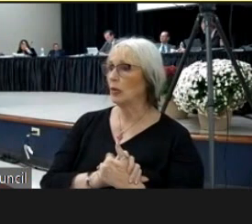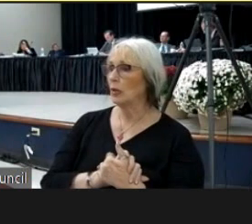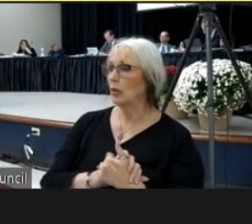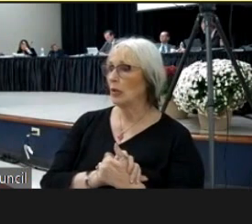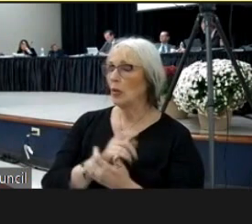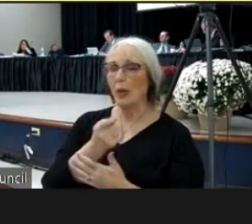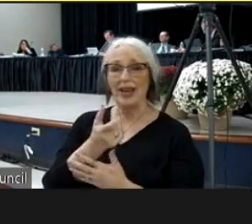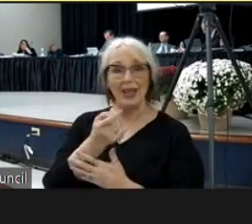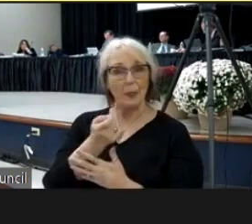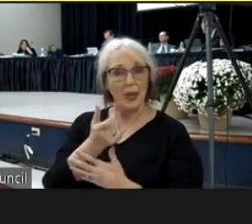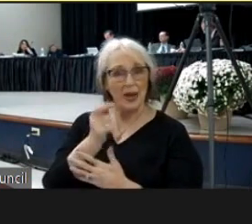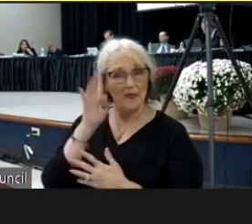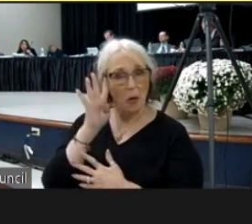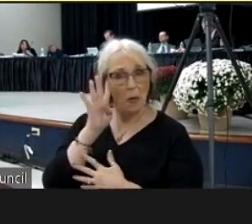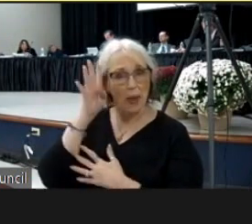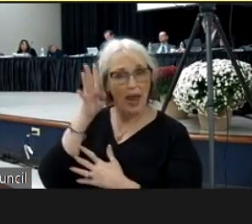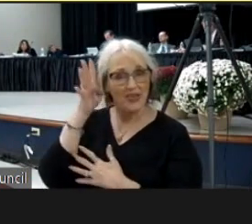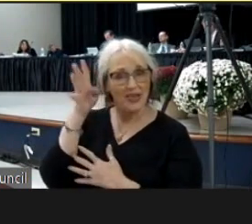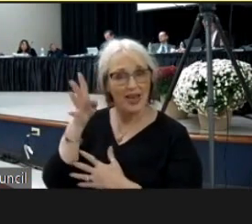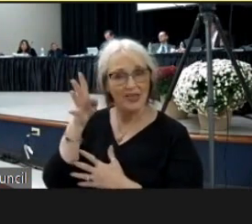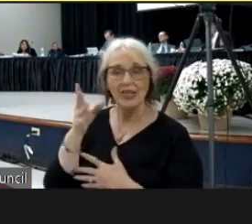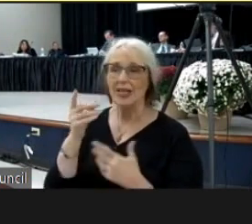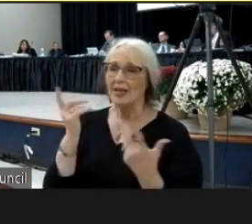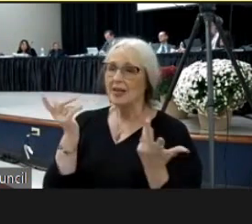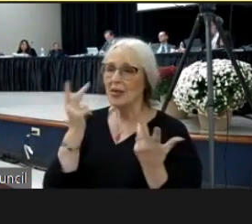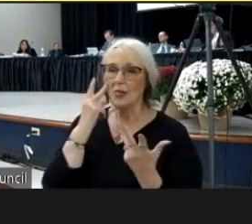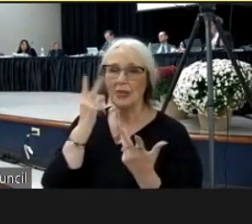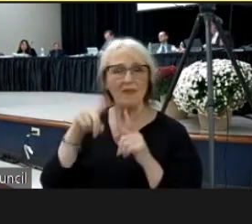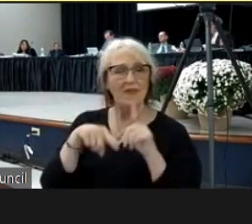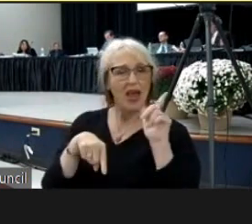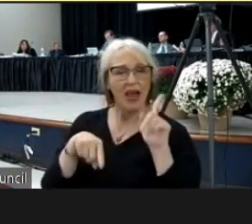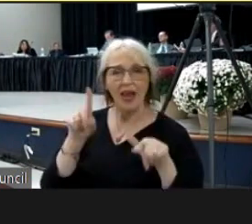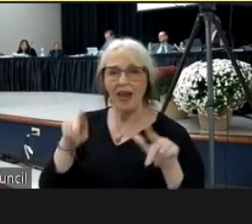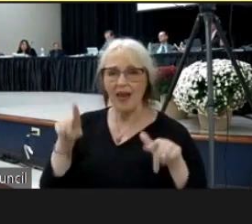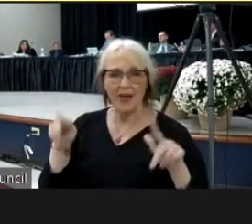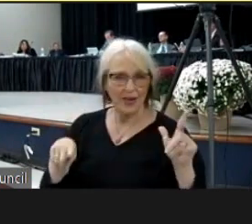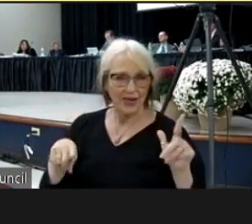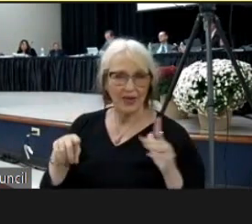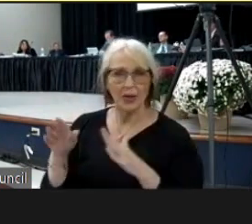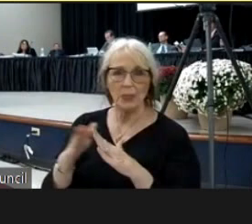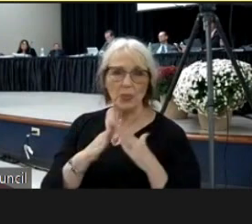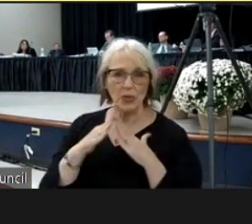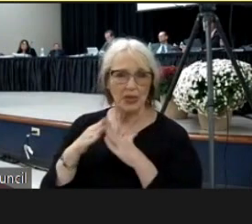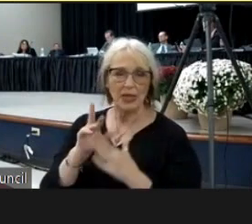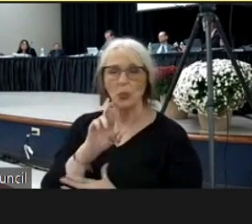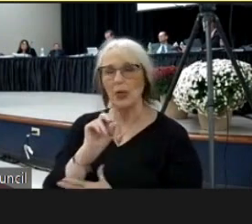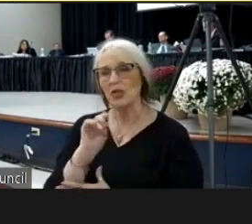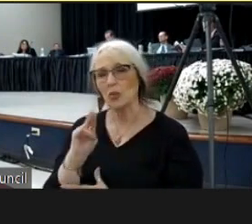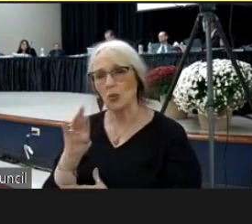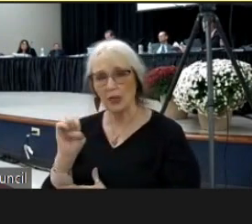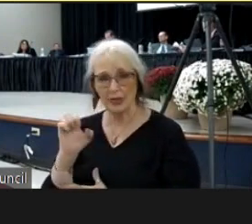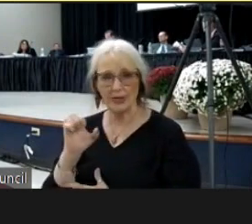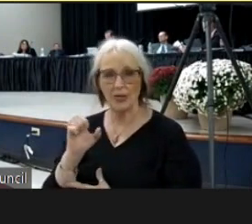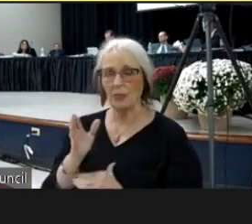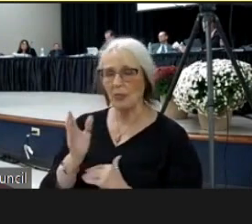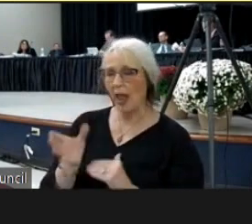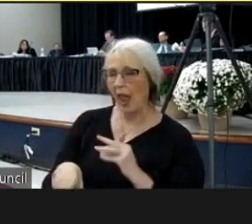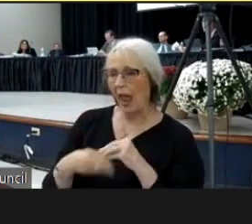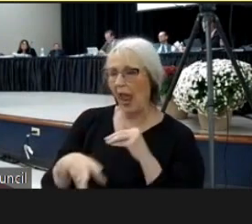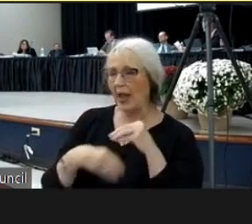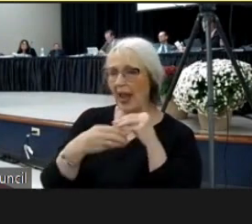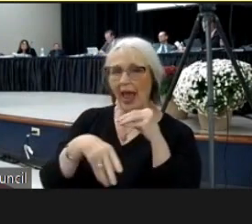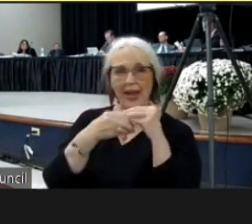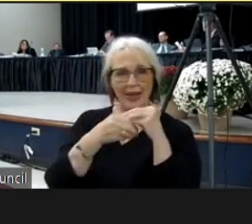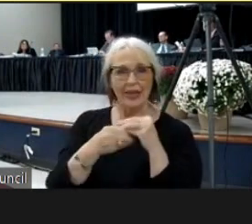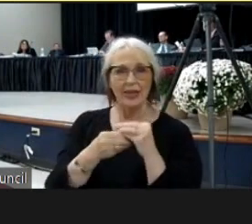little imagination, you can see that there's a variety of community resources that can start layering into this site to